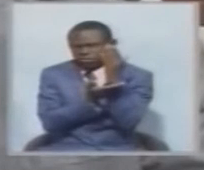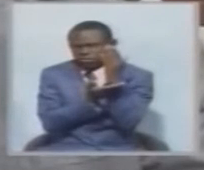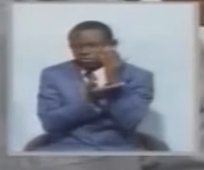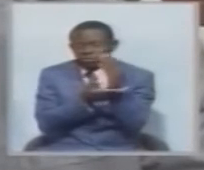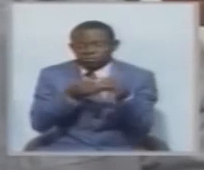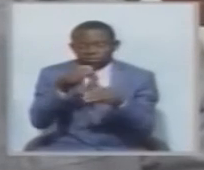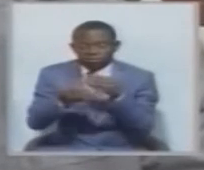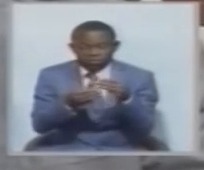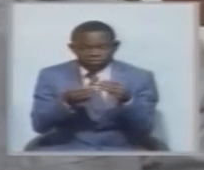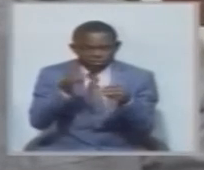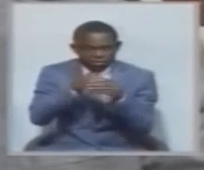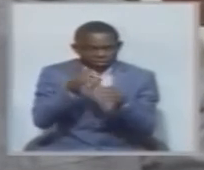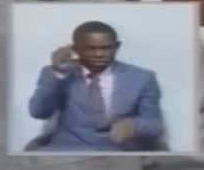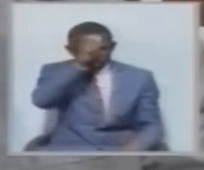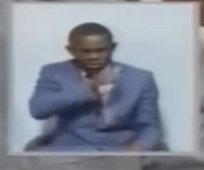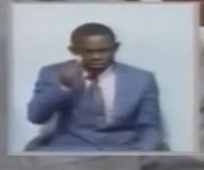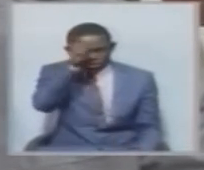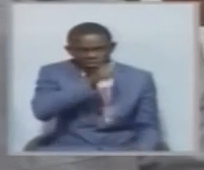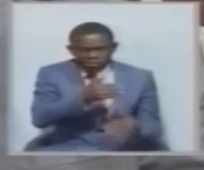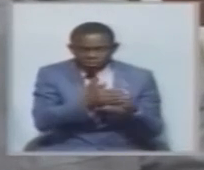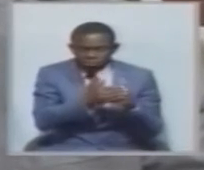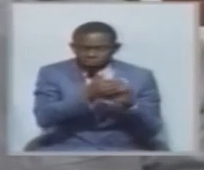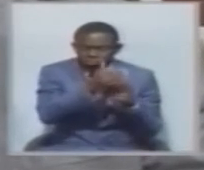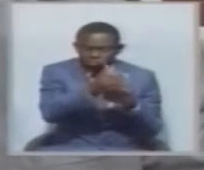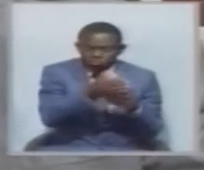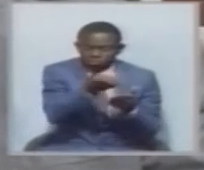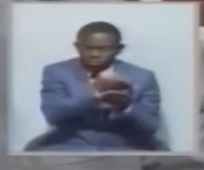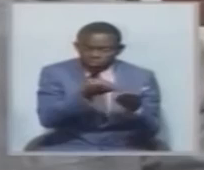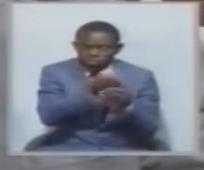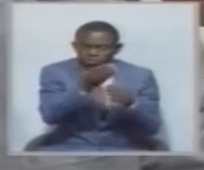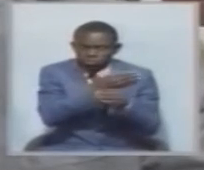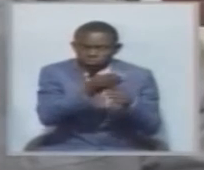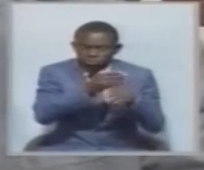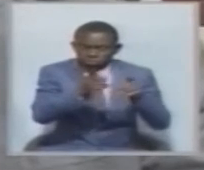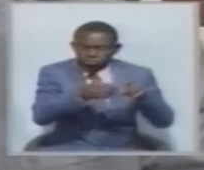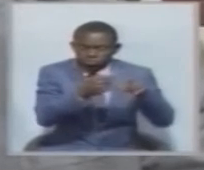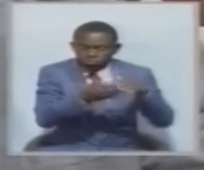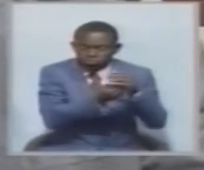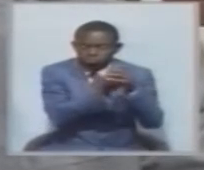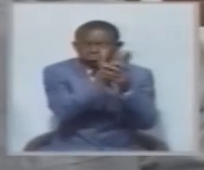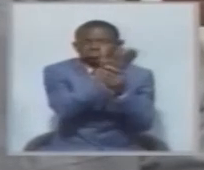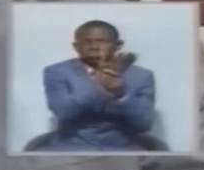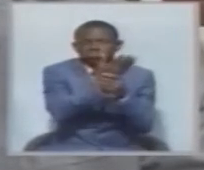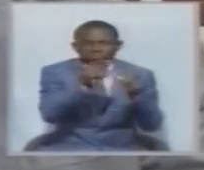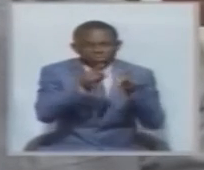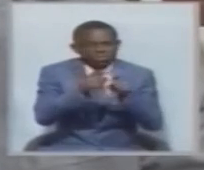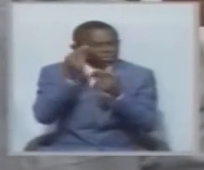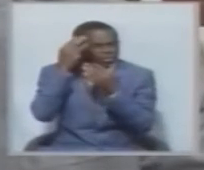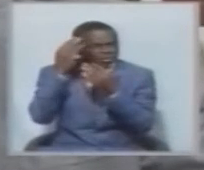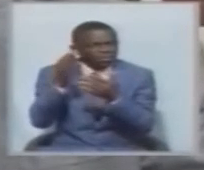economic activity in Africa, I think we shall see an increase in terms of the amounts available for Africa Development Bank to